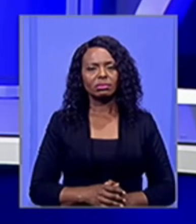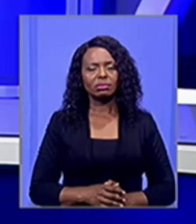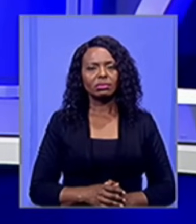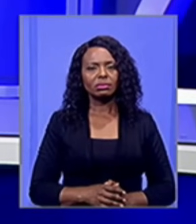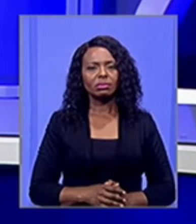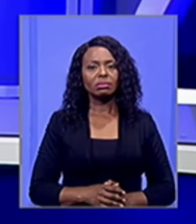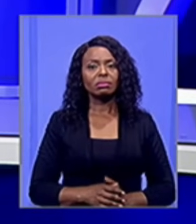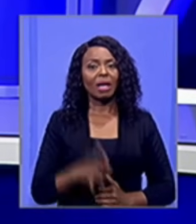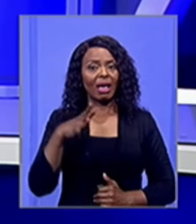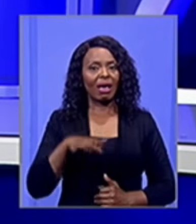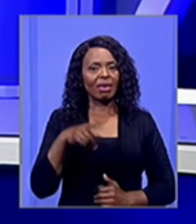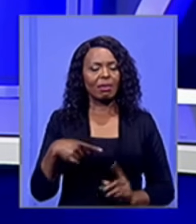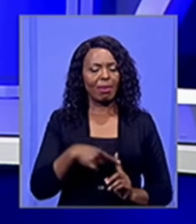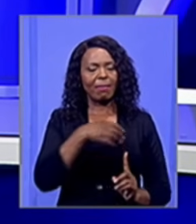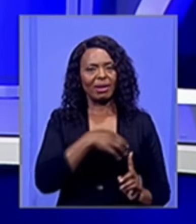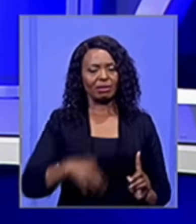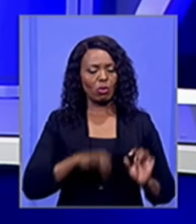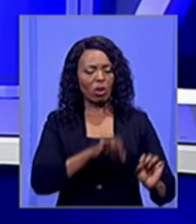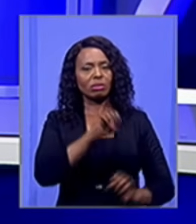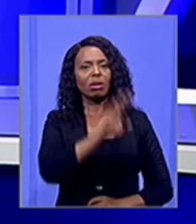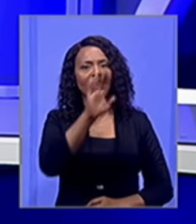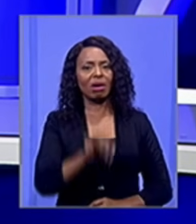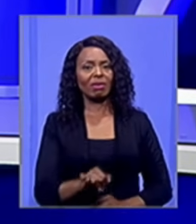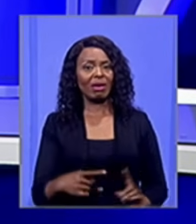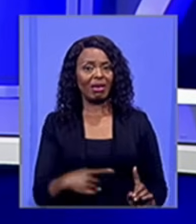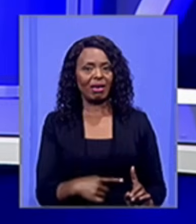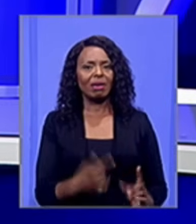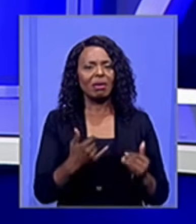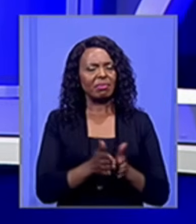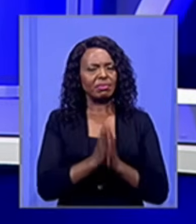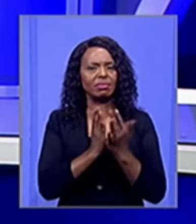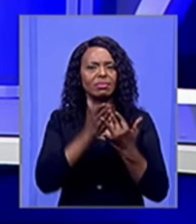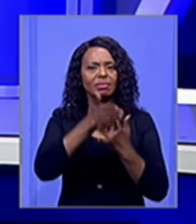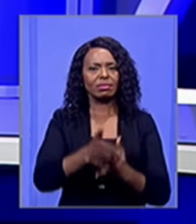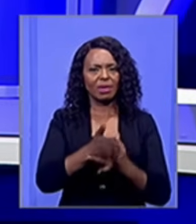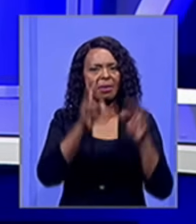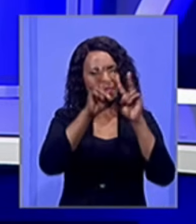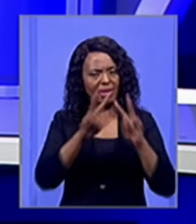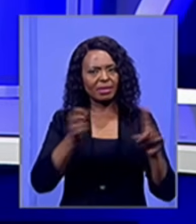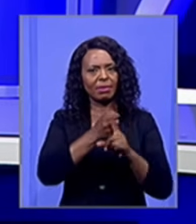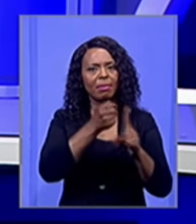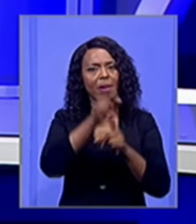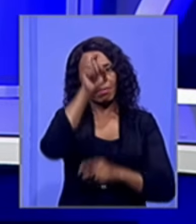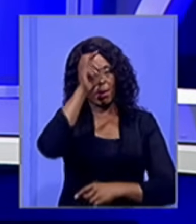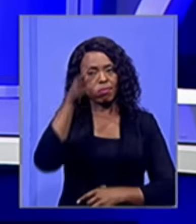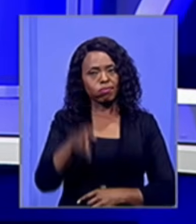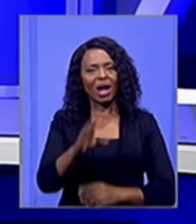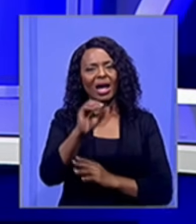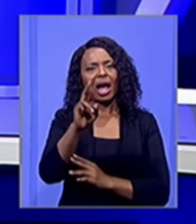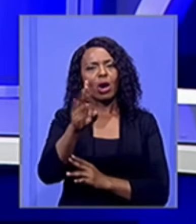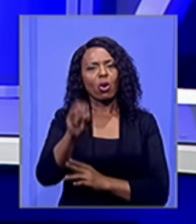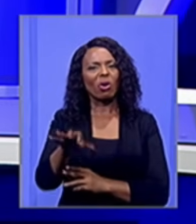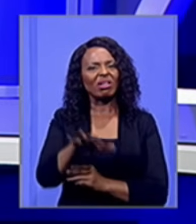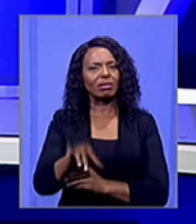Ka ho le le mopresidente wa Afrika Borwa Cyril Ramaphosa o lebeletse ho ba le kabelo ditherisanong tsa khotso Cairo e khepeta hosane maikemisetso ke